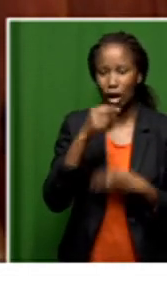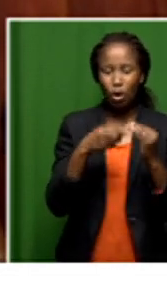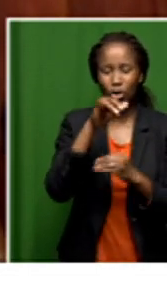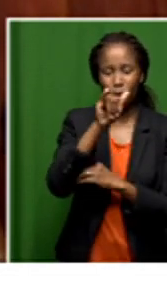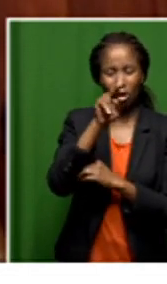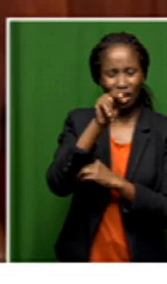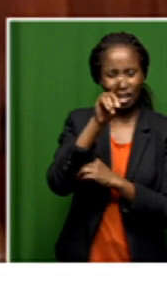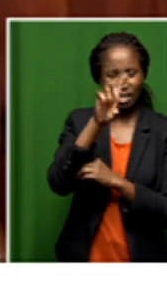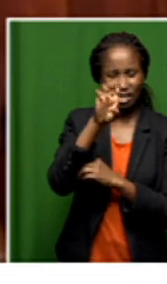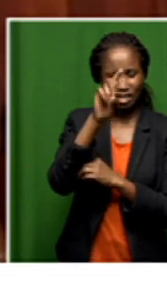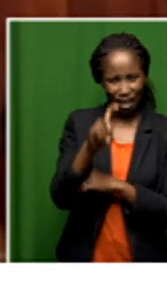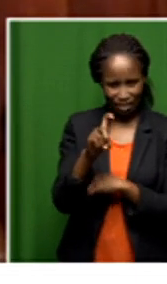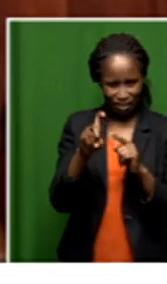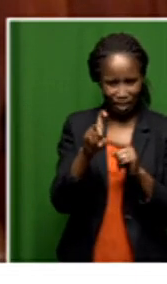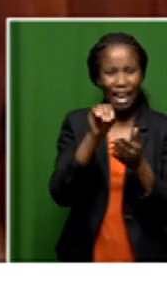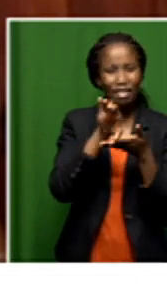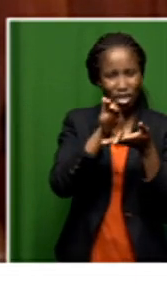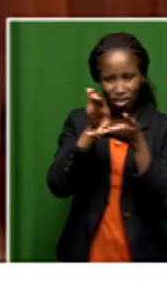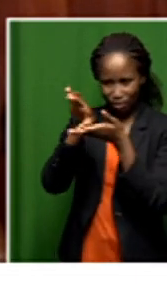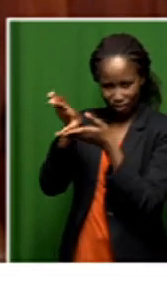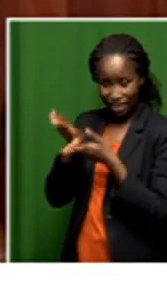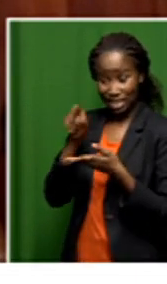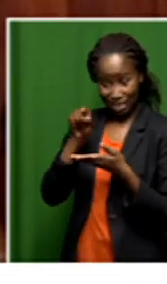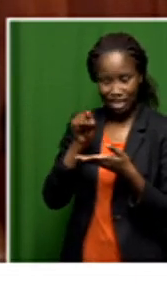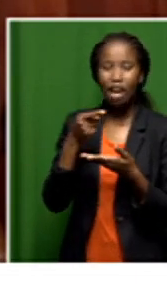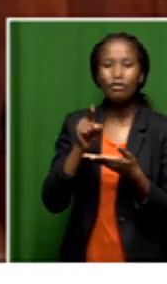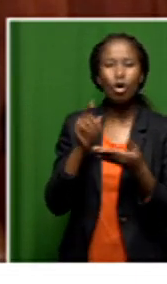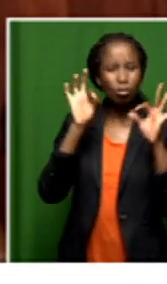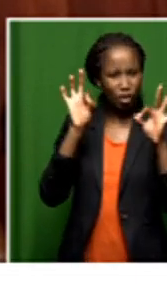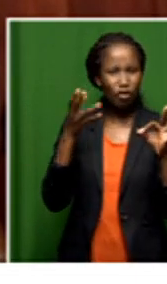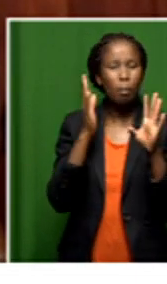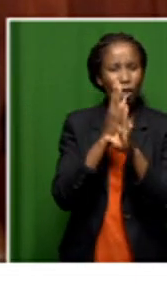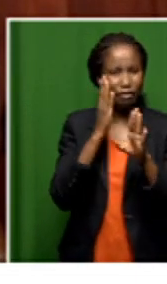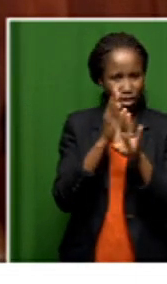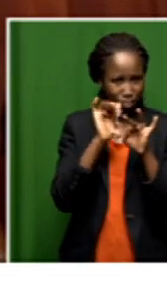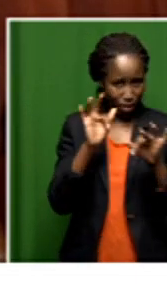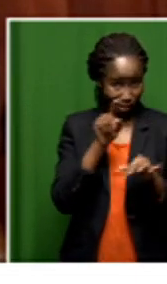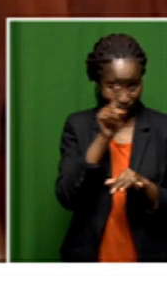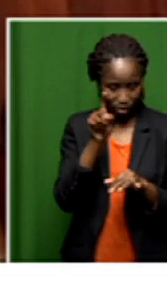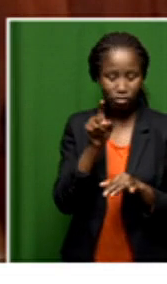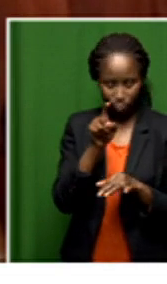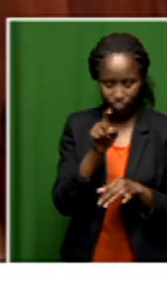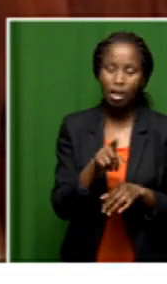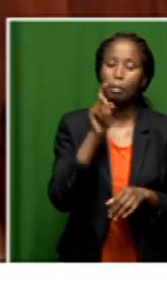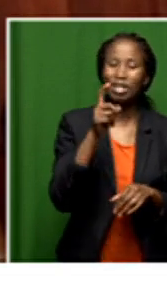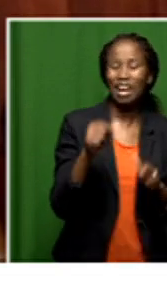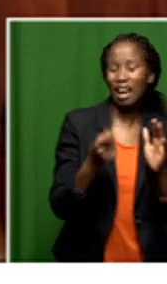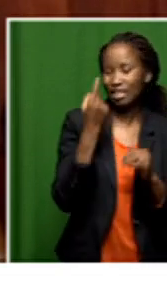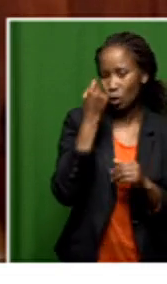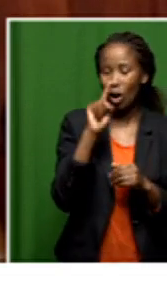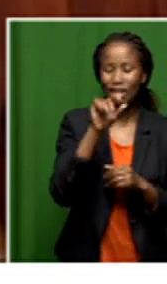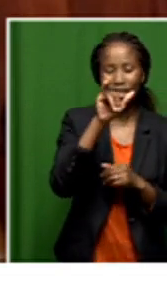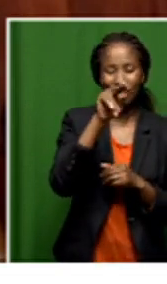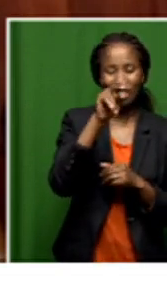all the time because I think, that's the real, benefit for private investors is to buy an index. And just understanding that, indexes go up